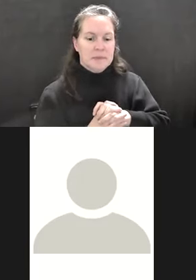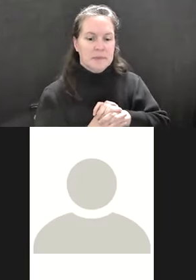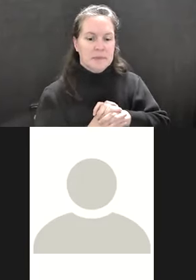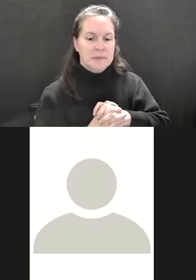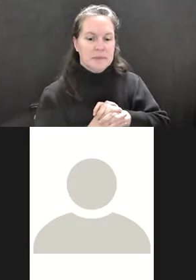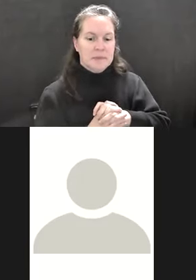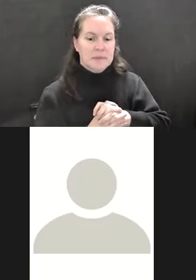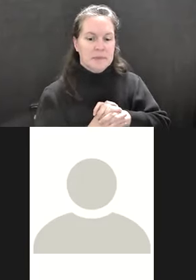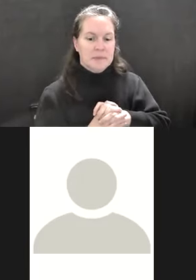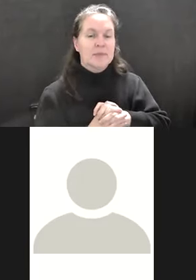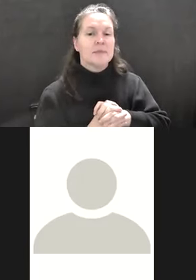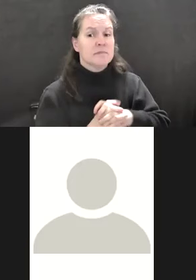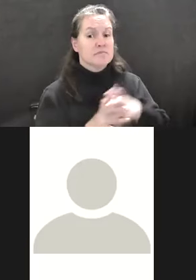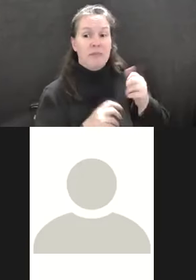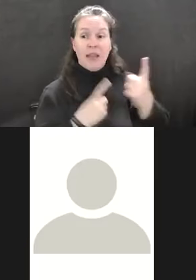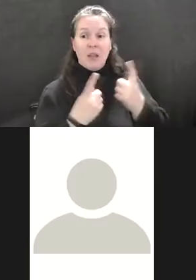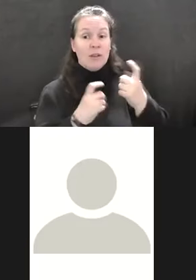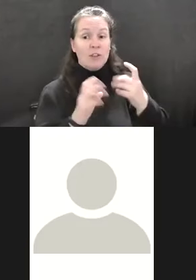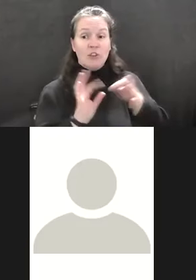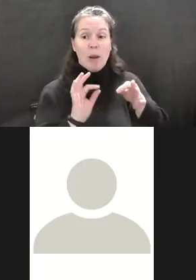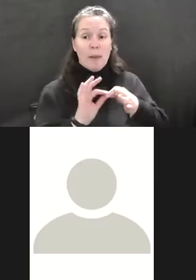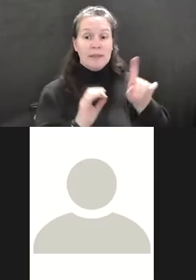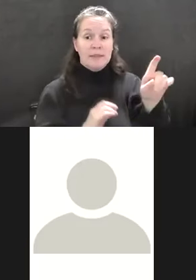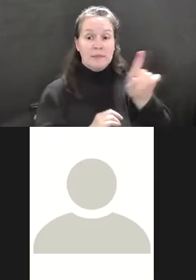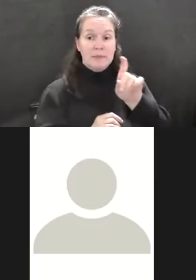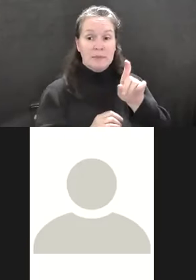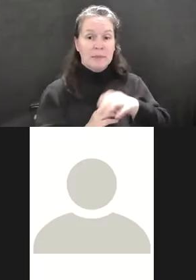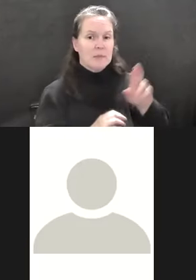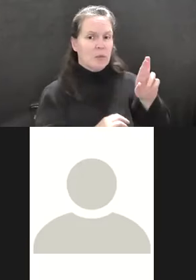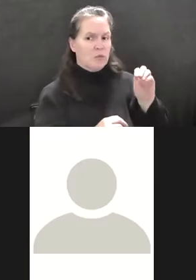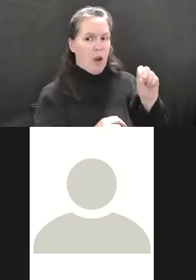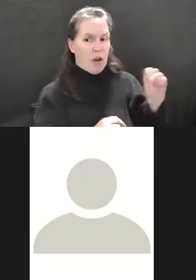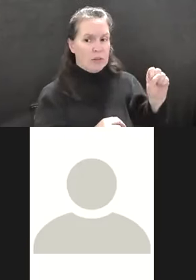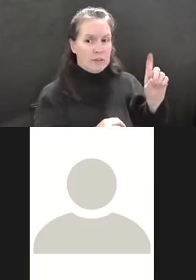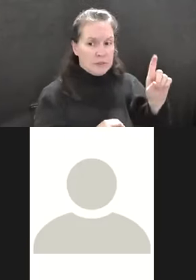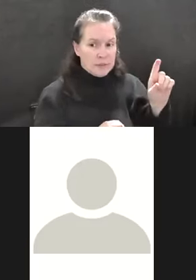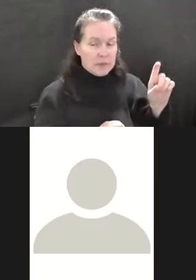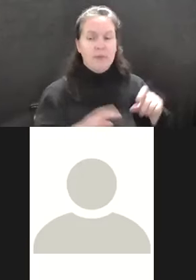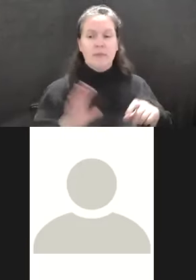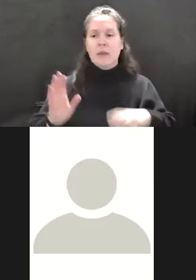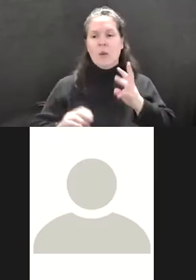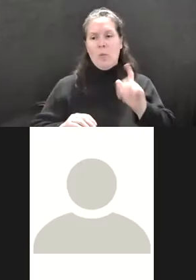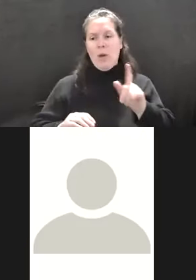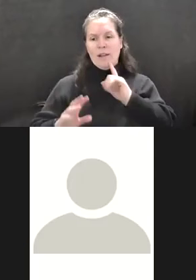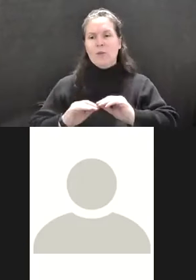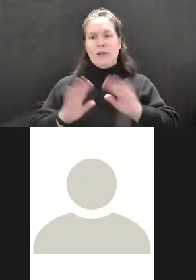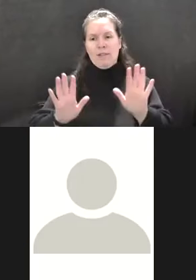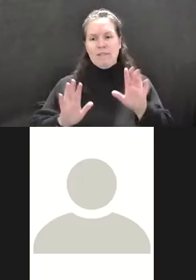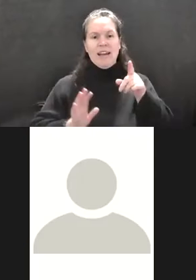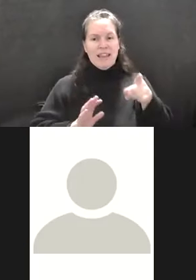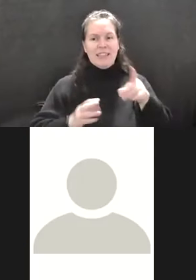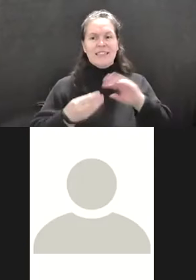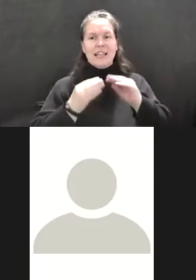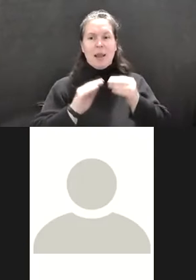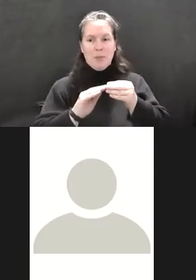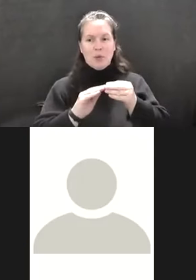Any questions, comments? Ross? Well, and just to clarify these, the numbers,